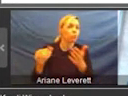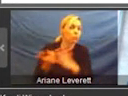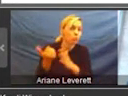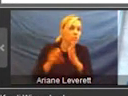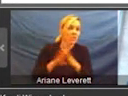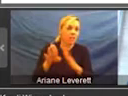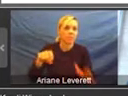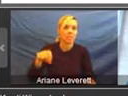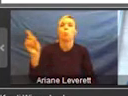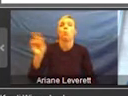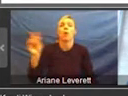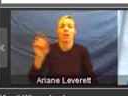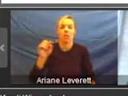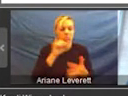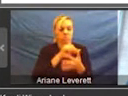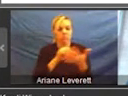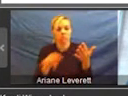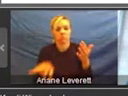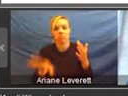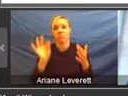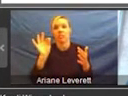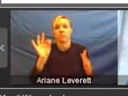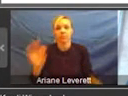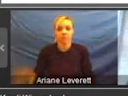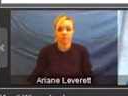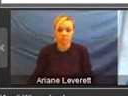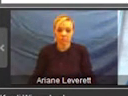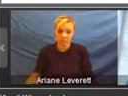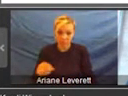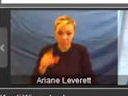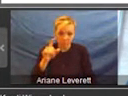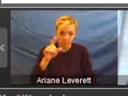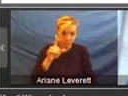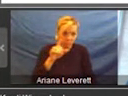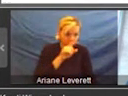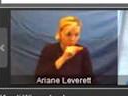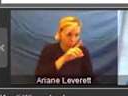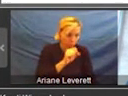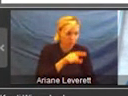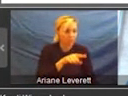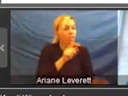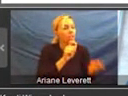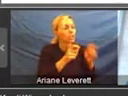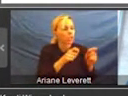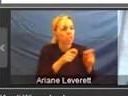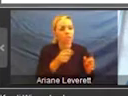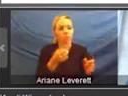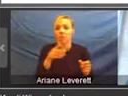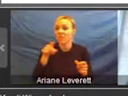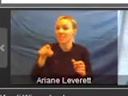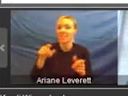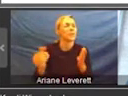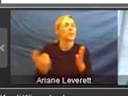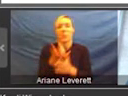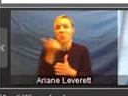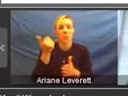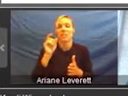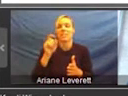do we need to adjust certain tools or build something new if there's really nothing yet available.